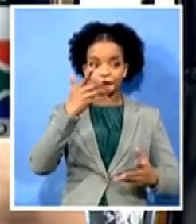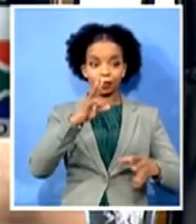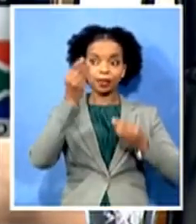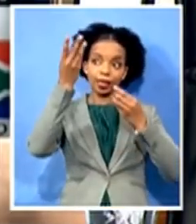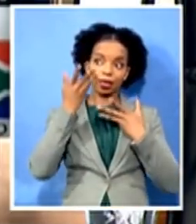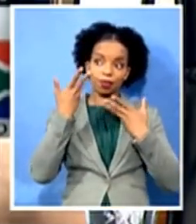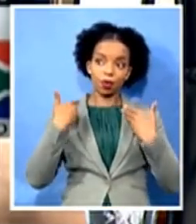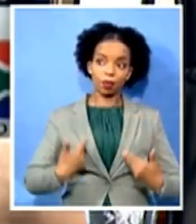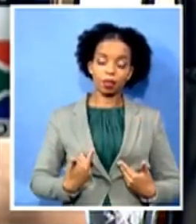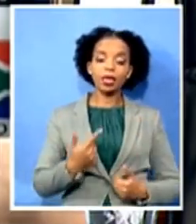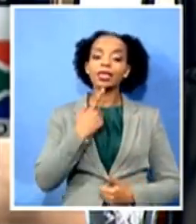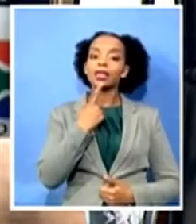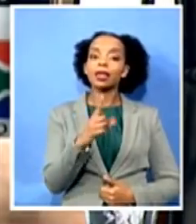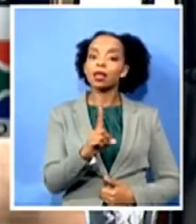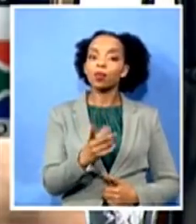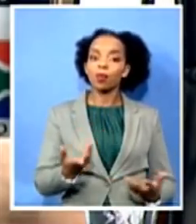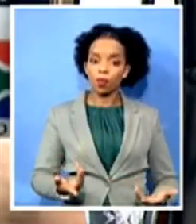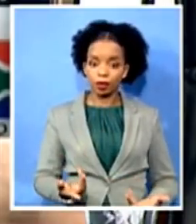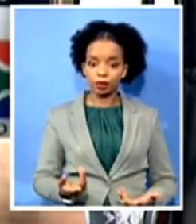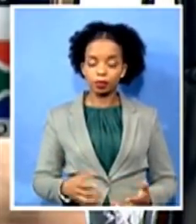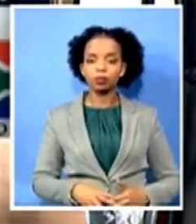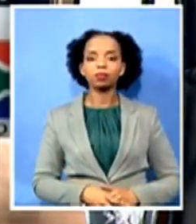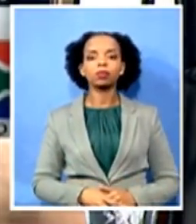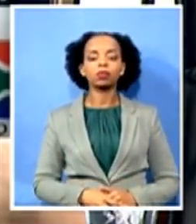years would have followed what the